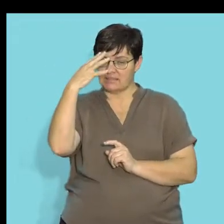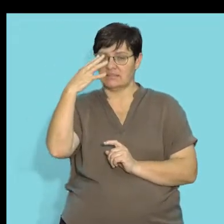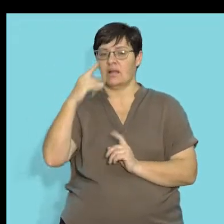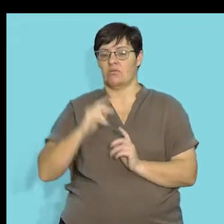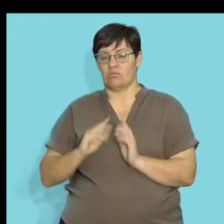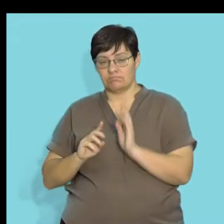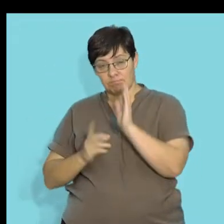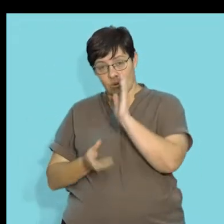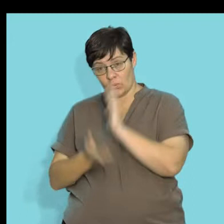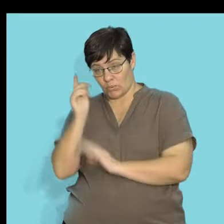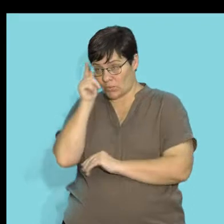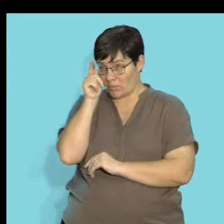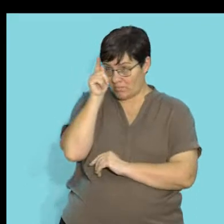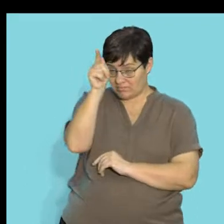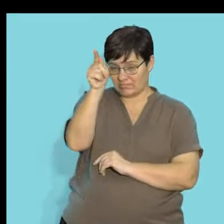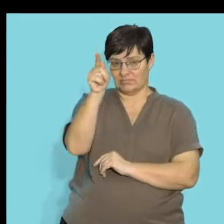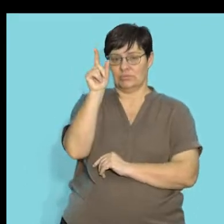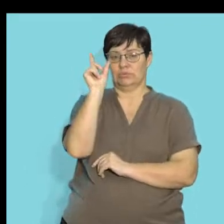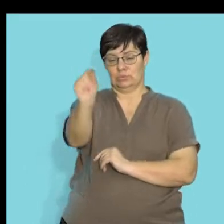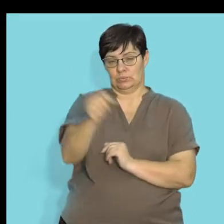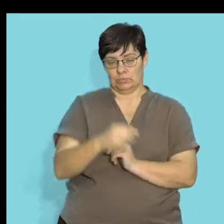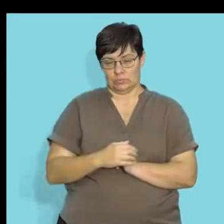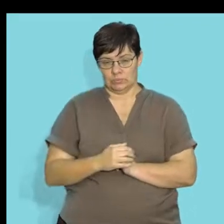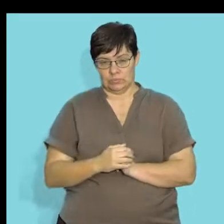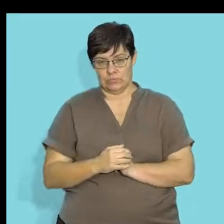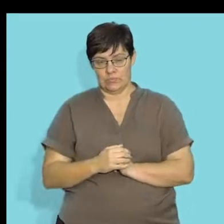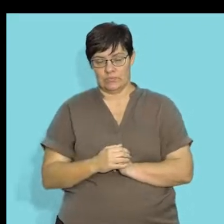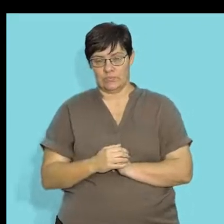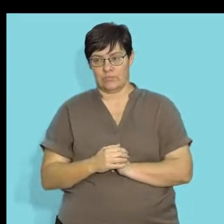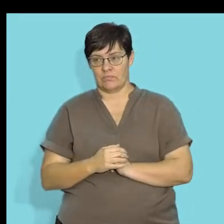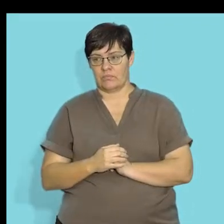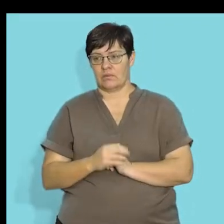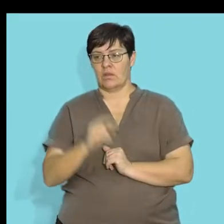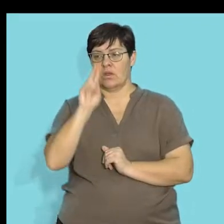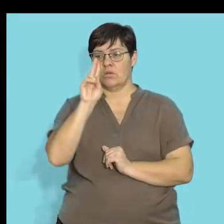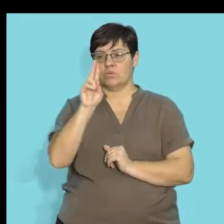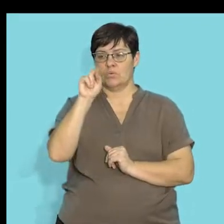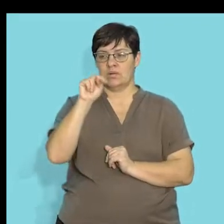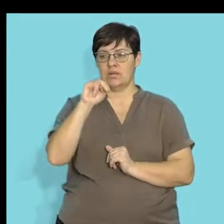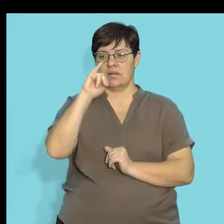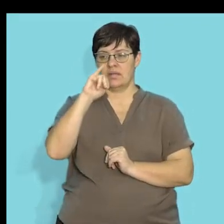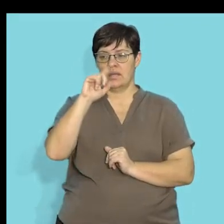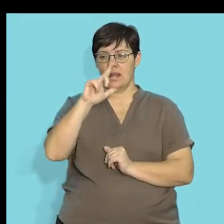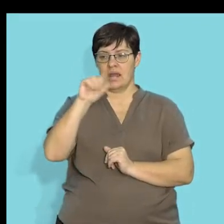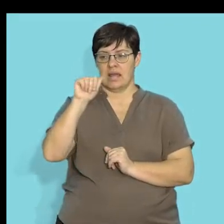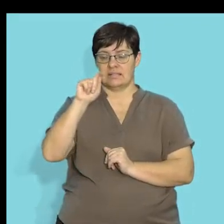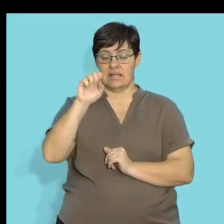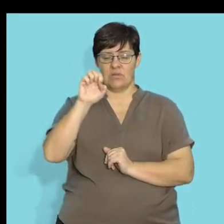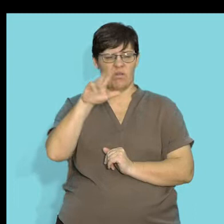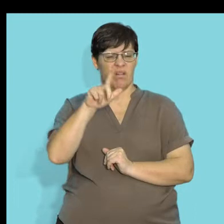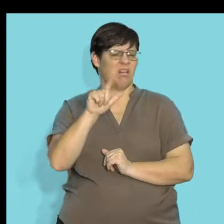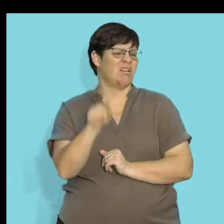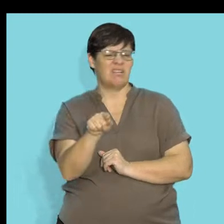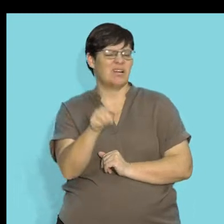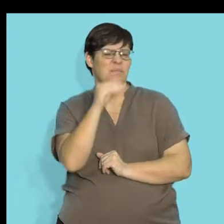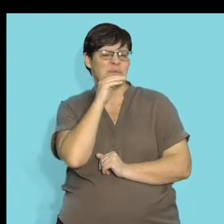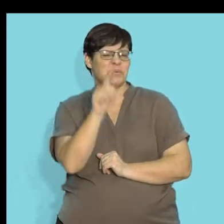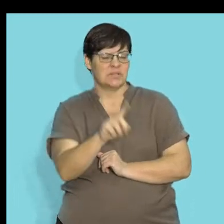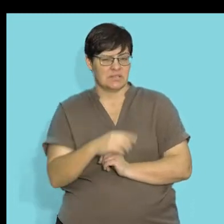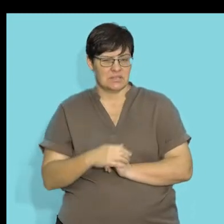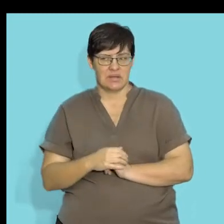unilateral direction of light. So the term unilateral essentially is if you had a source of